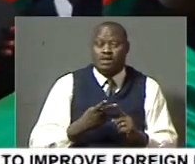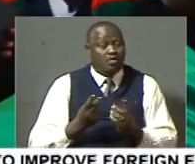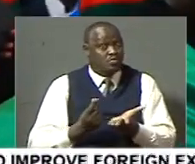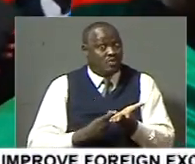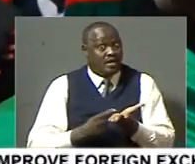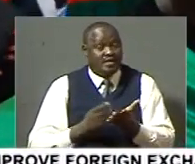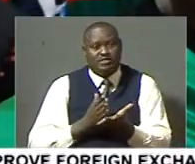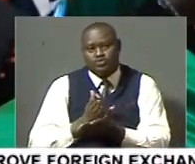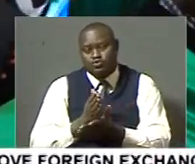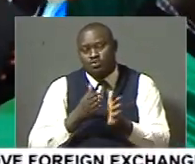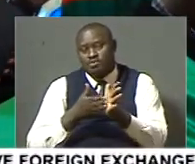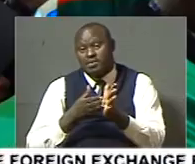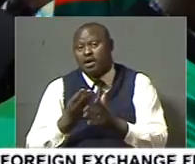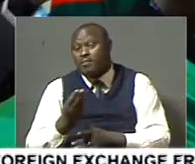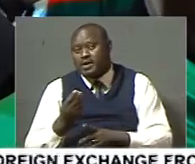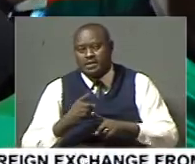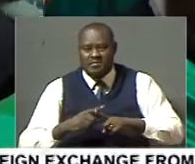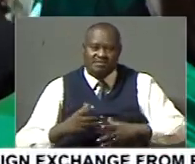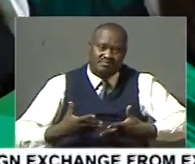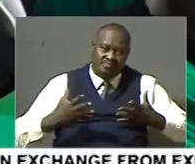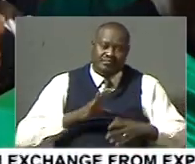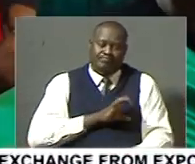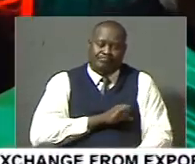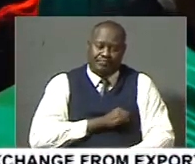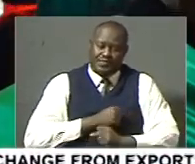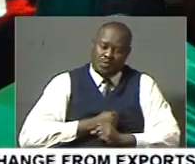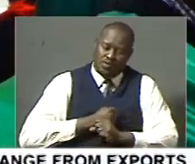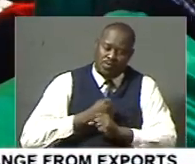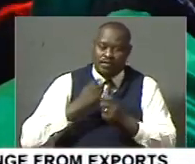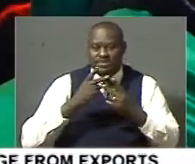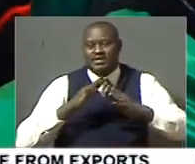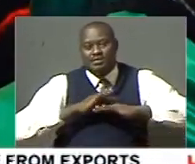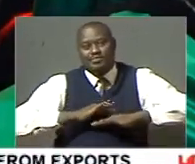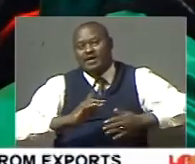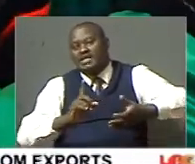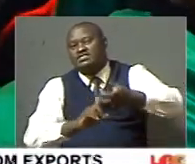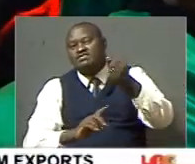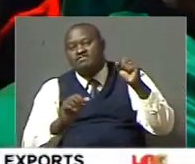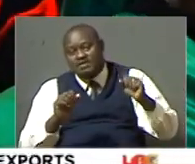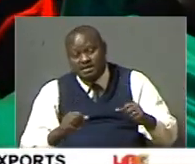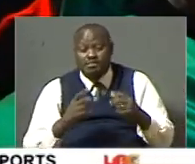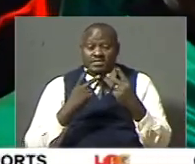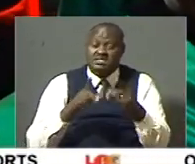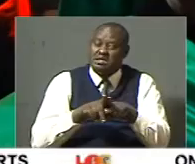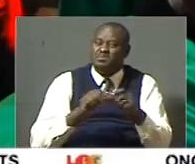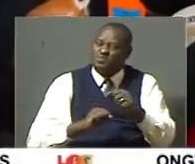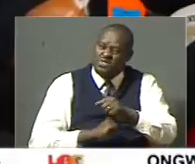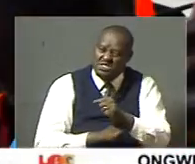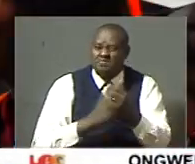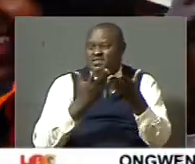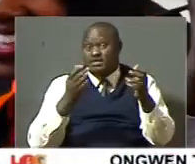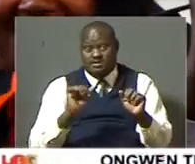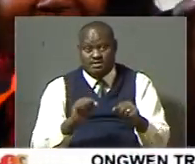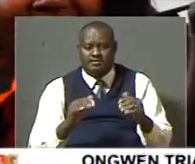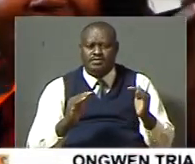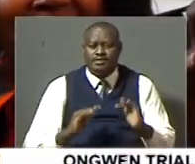issues of funds, but I mean, when you work hard, it's worth it. And sometimes you can even also get scholarships here and there. The one